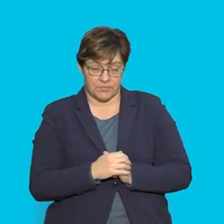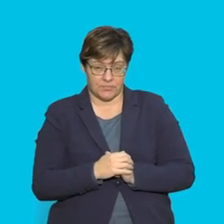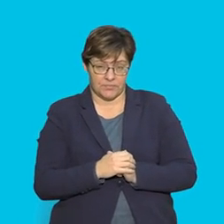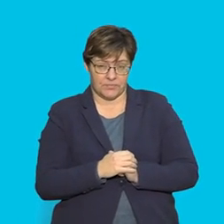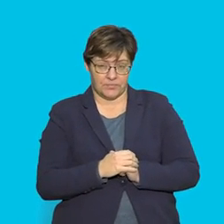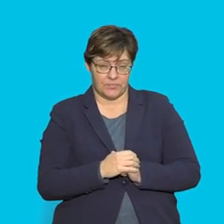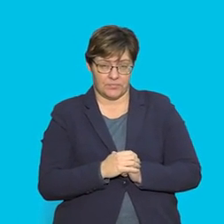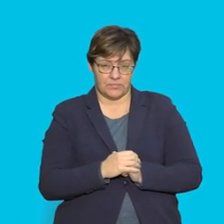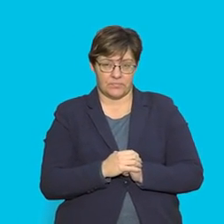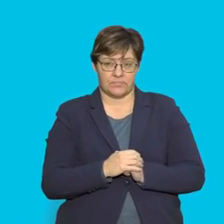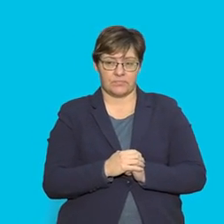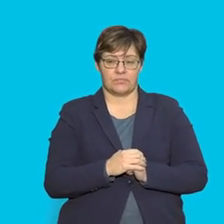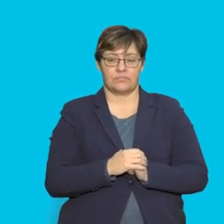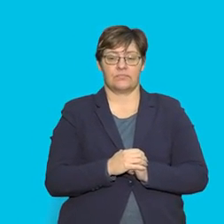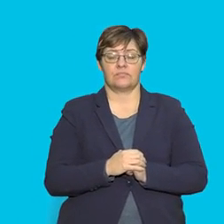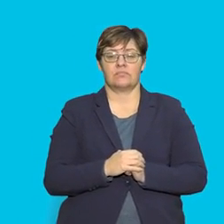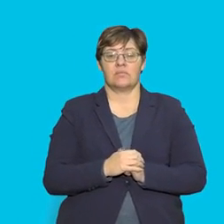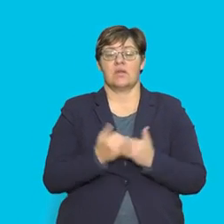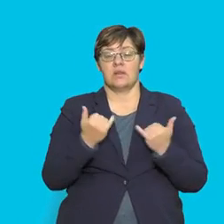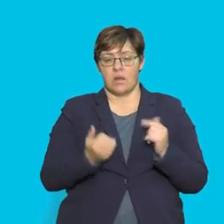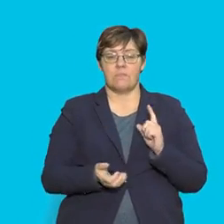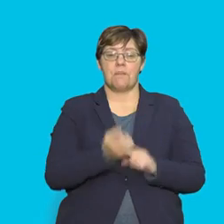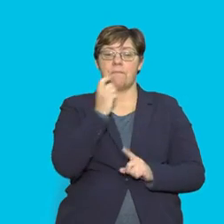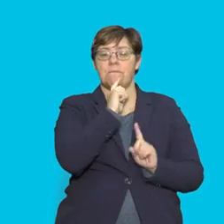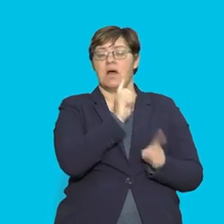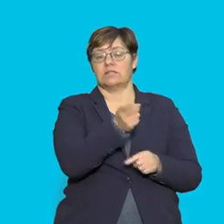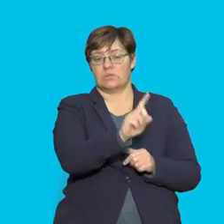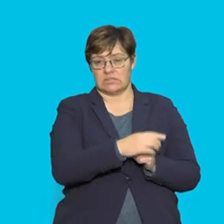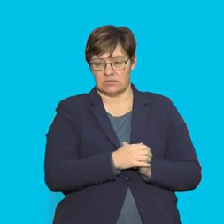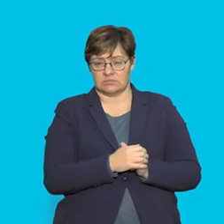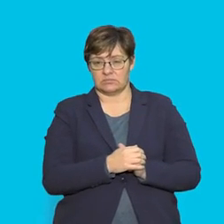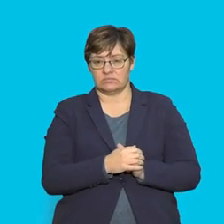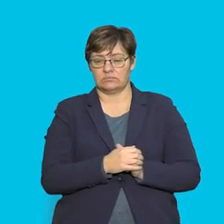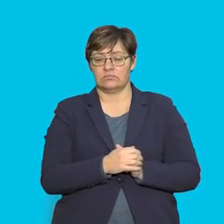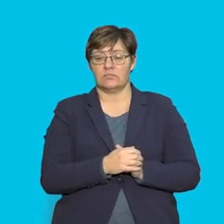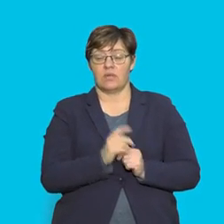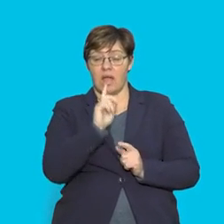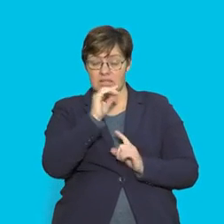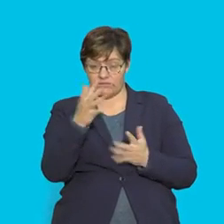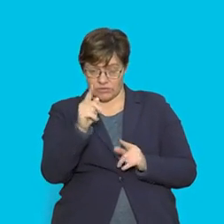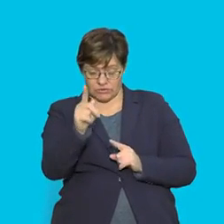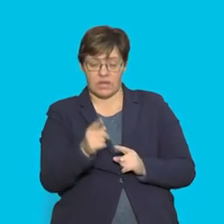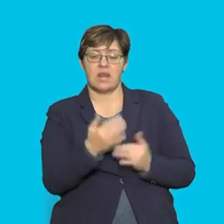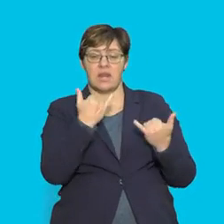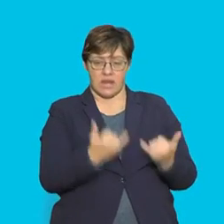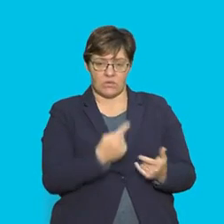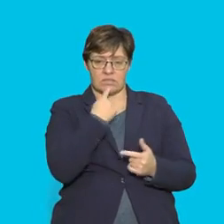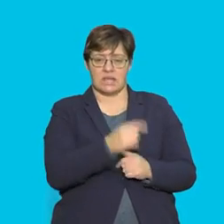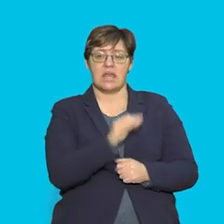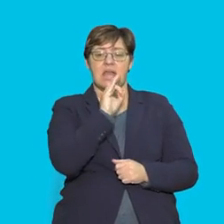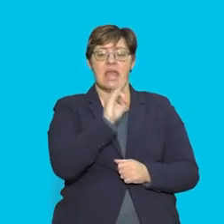0.088 over 4. And then you will find what that answer is. And then number 2, we will